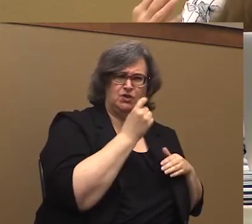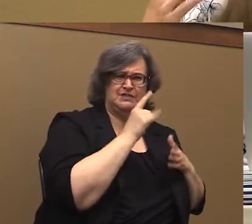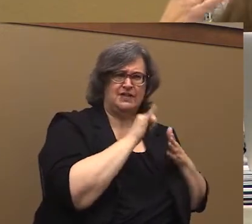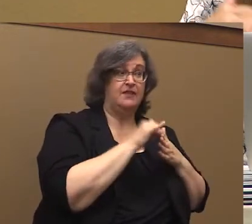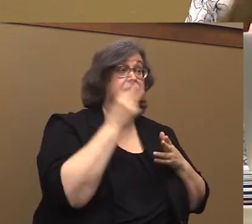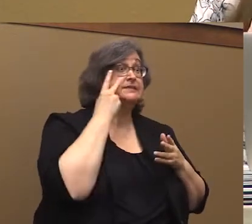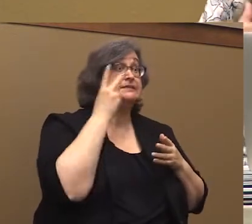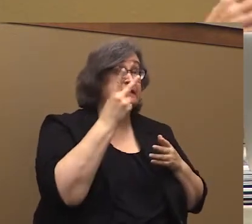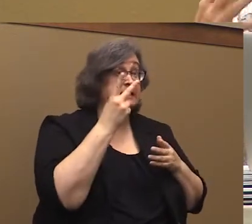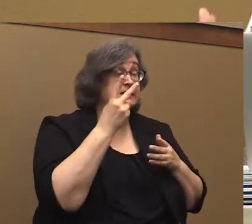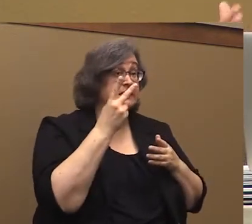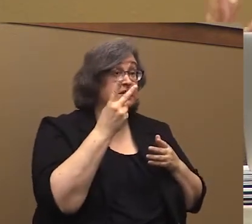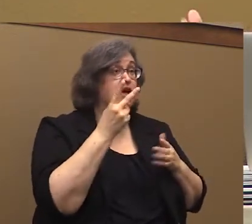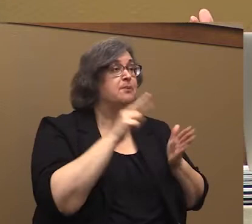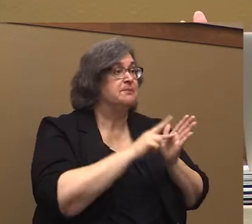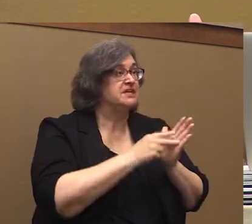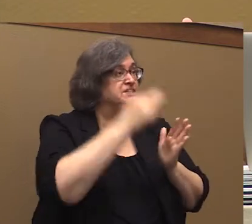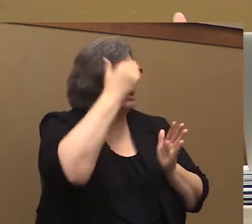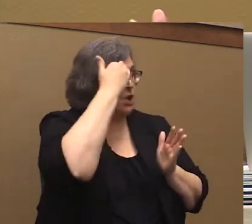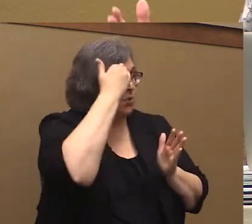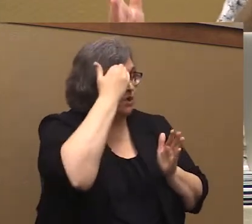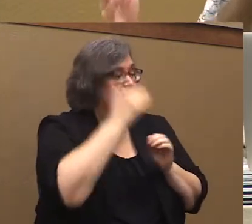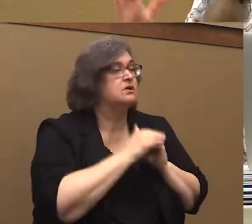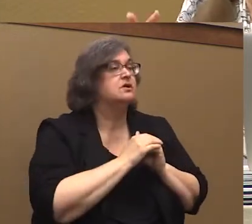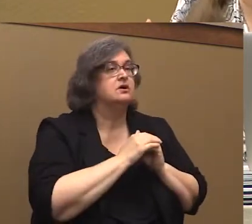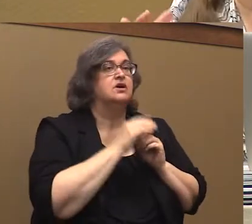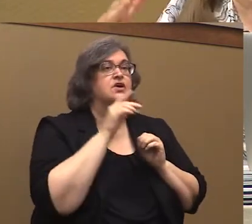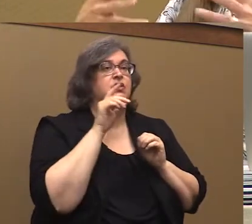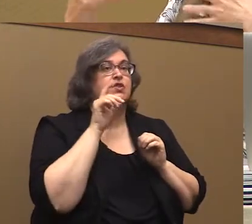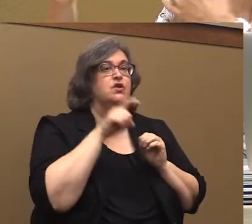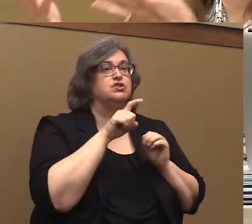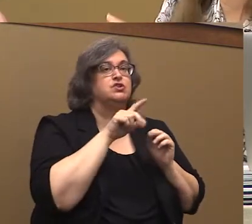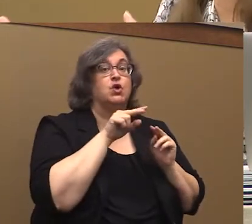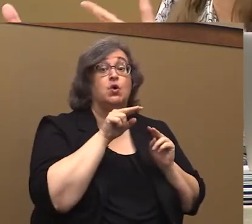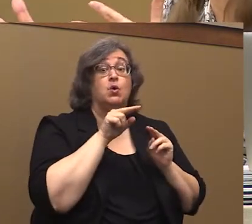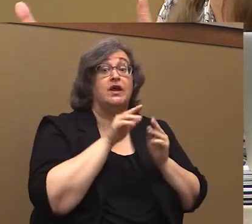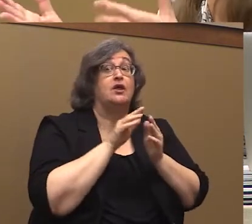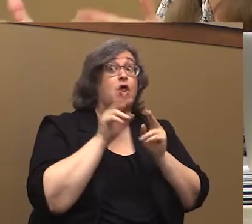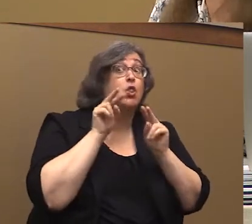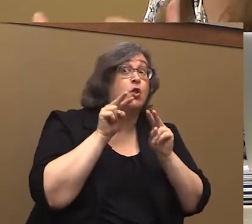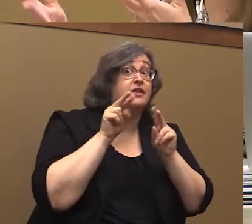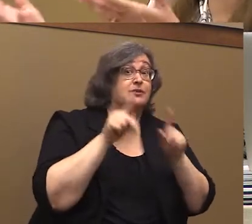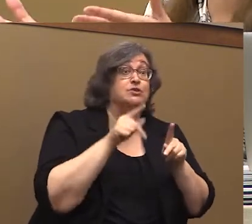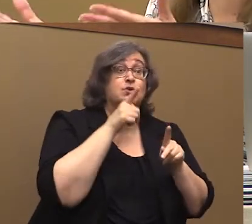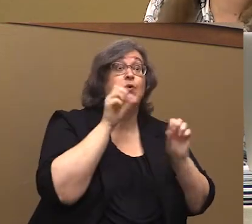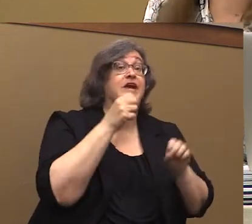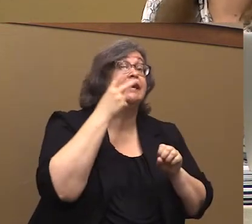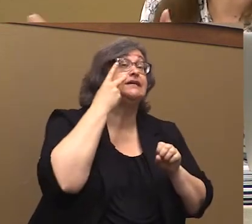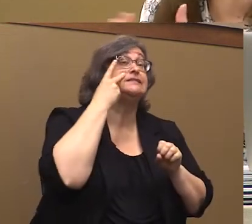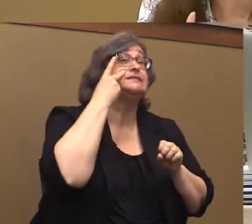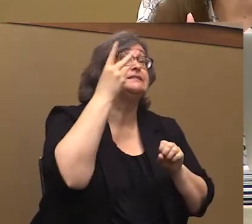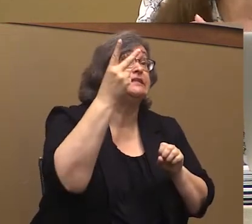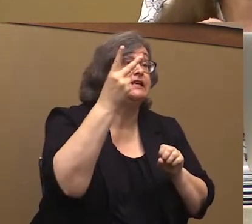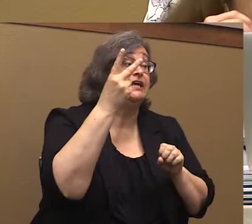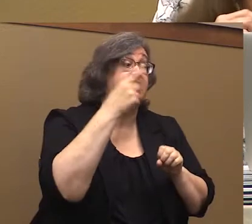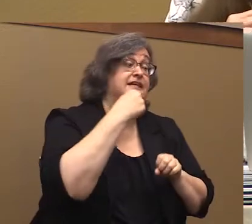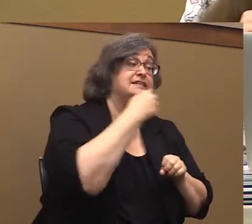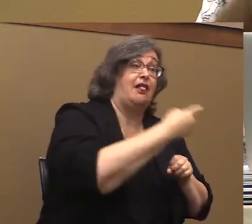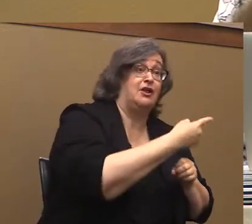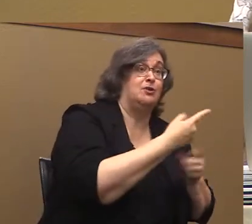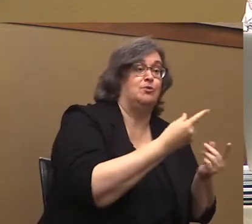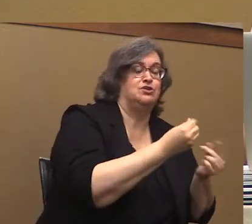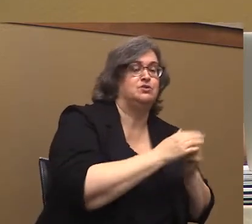understand that seeing is knowing, that they should look towards the person that can see the